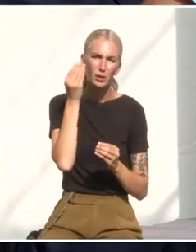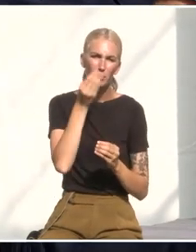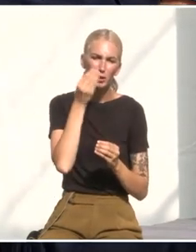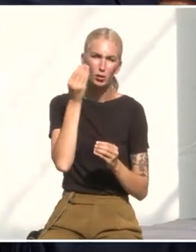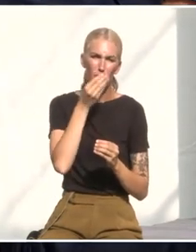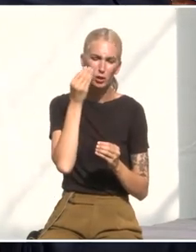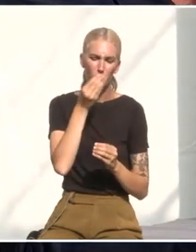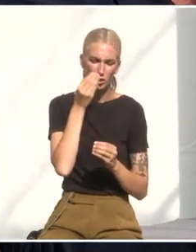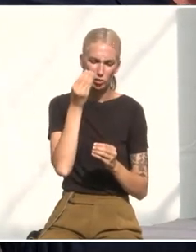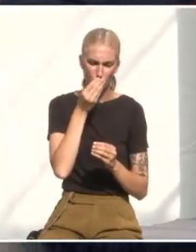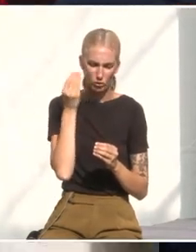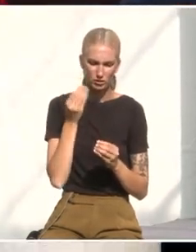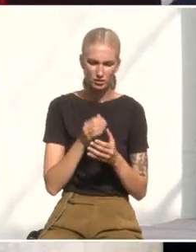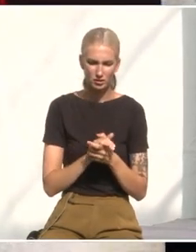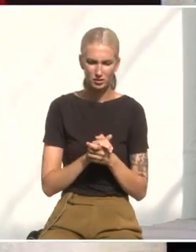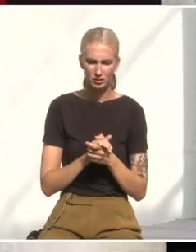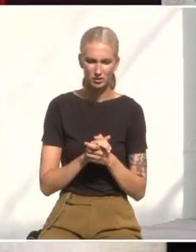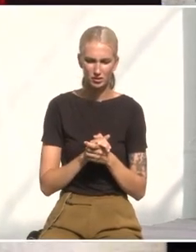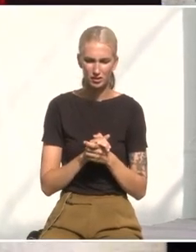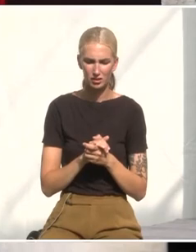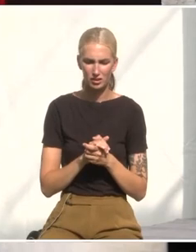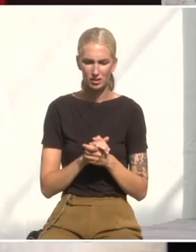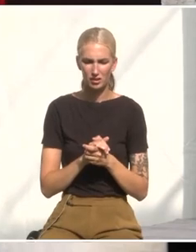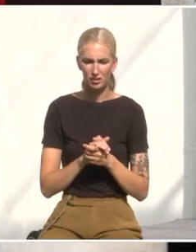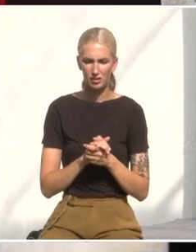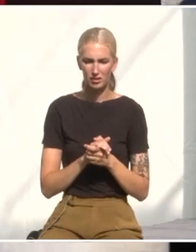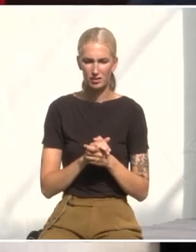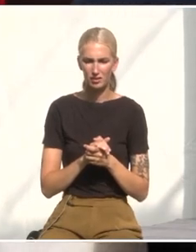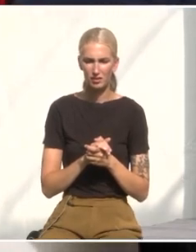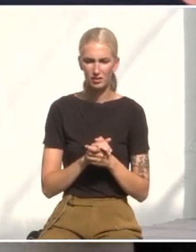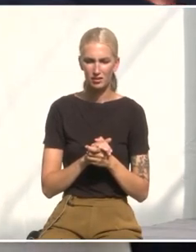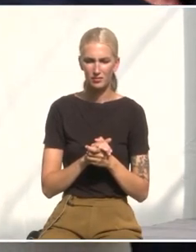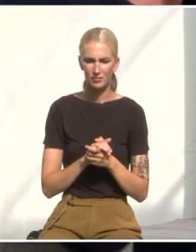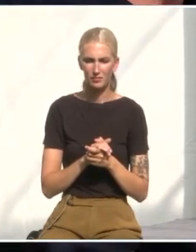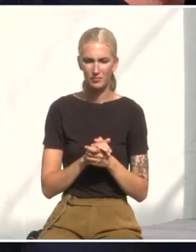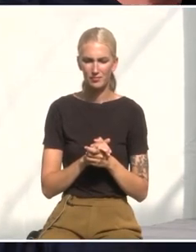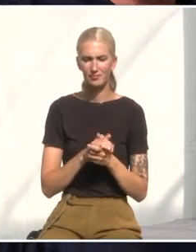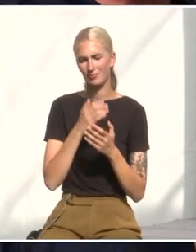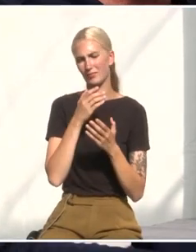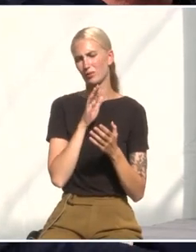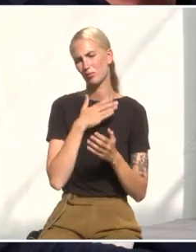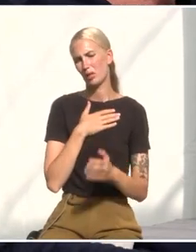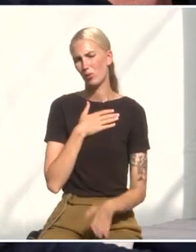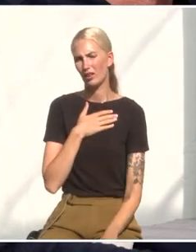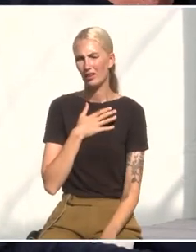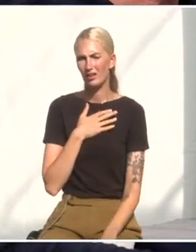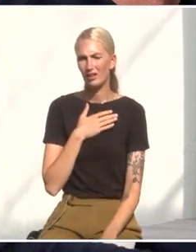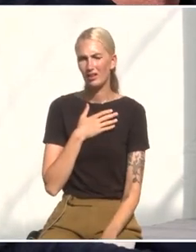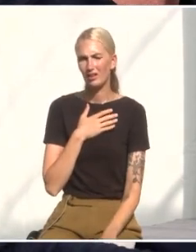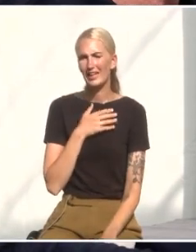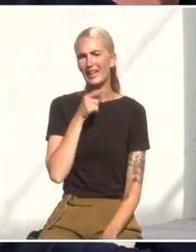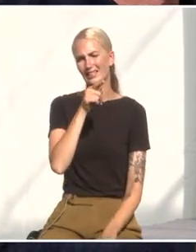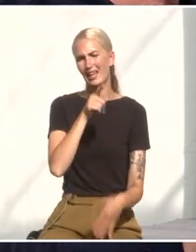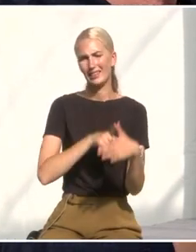can address to the other male attributes. So for me, that I'd set that on the top.